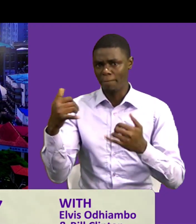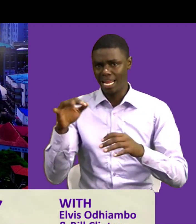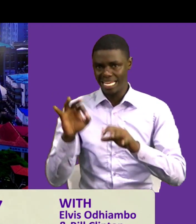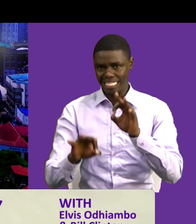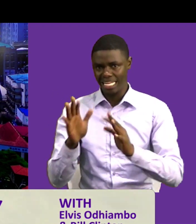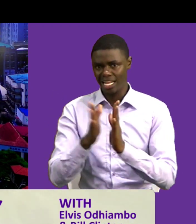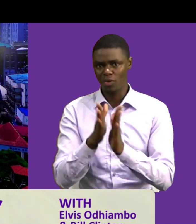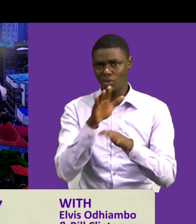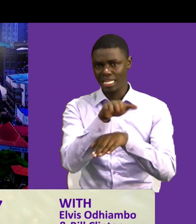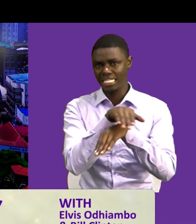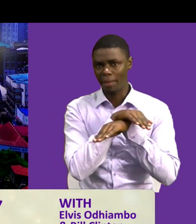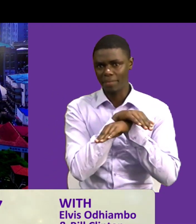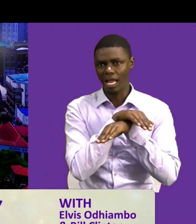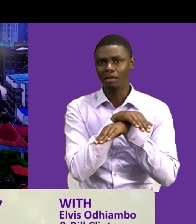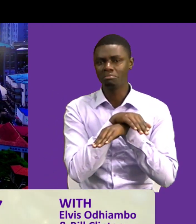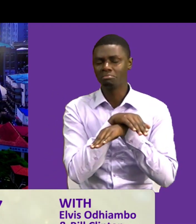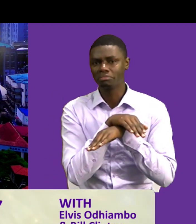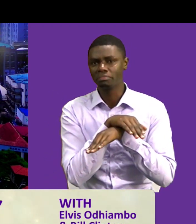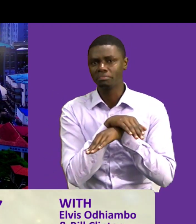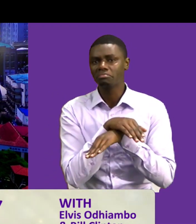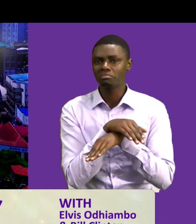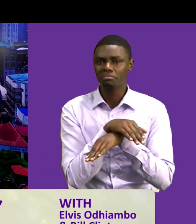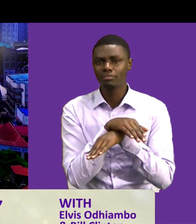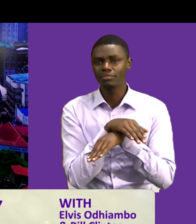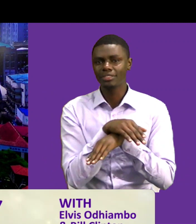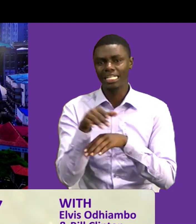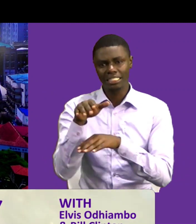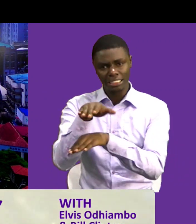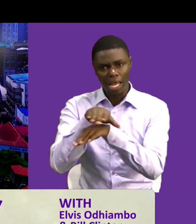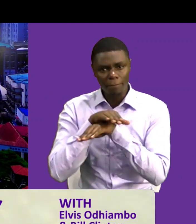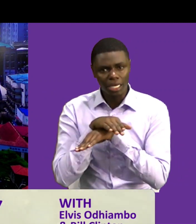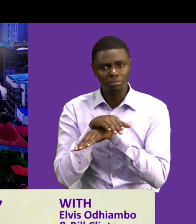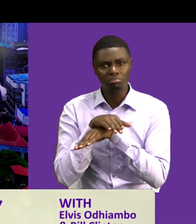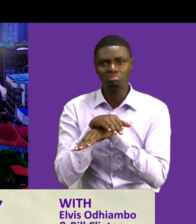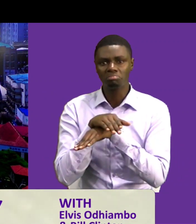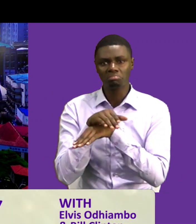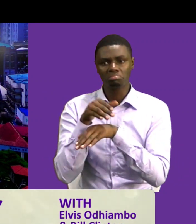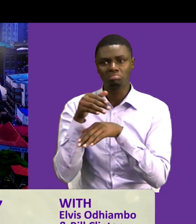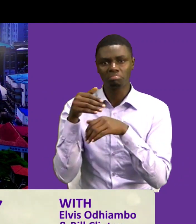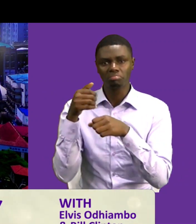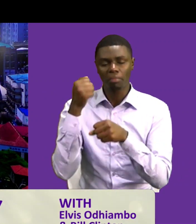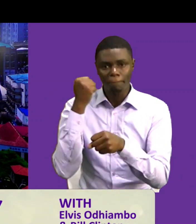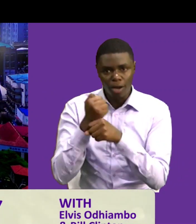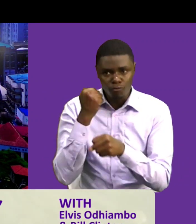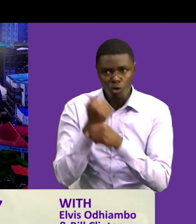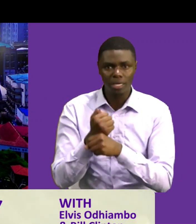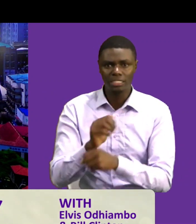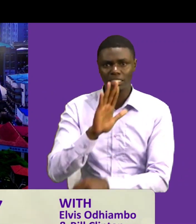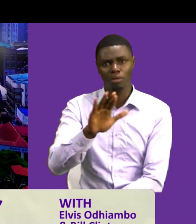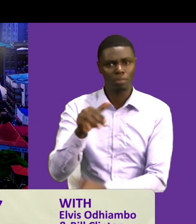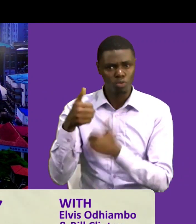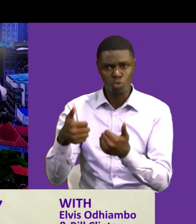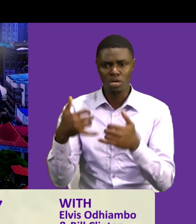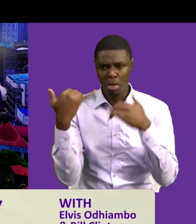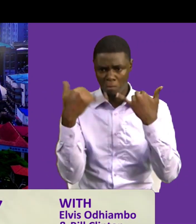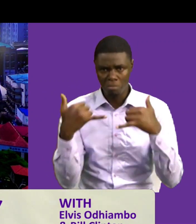with Zambia, at least Zambia has good